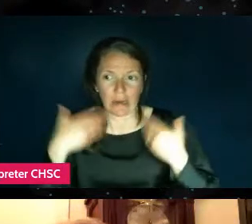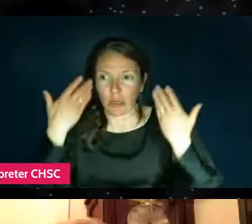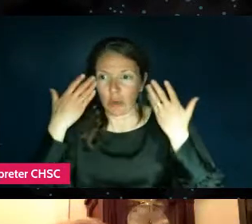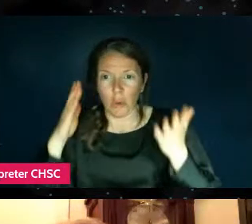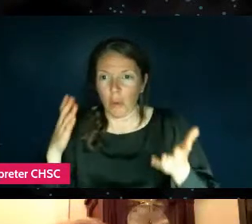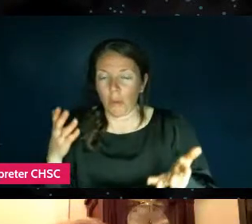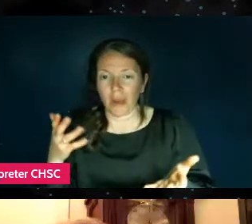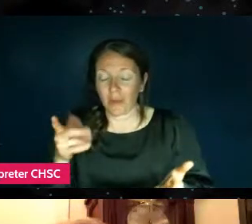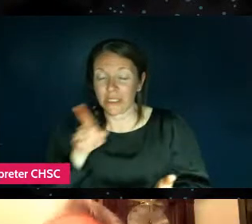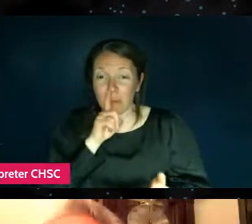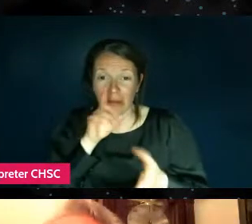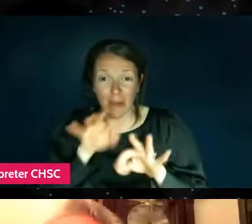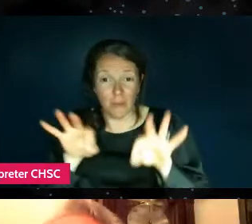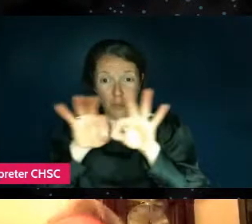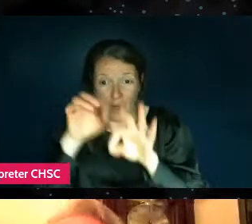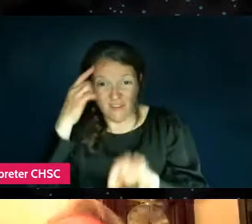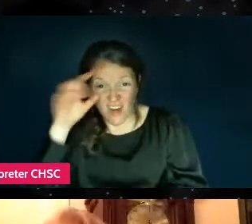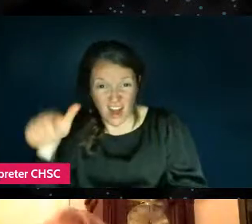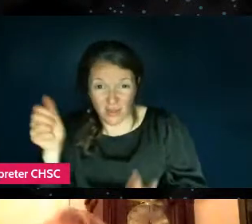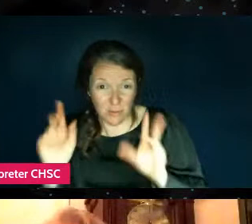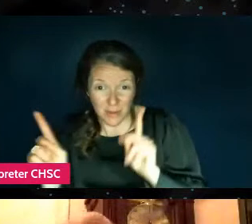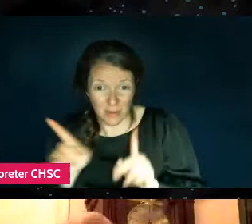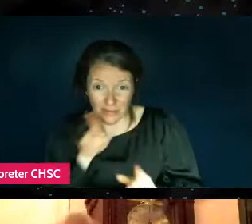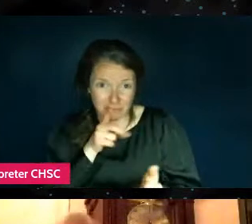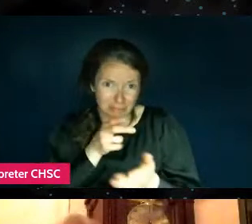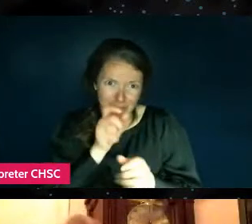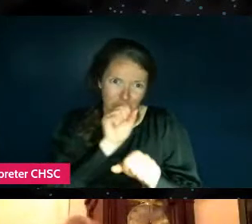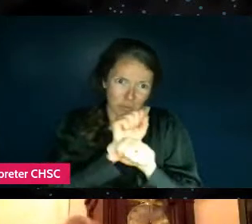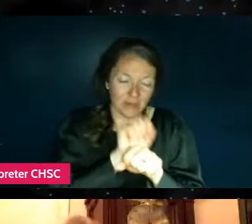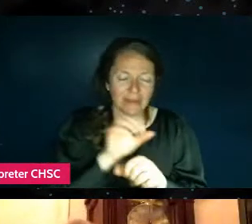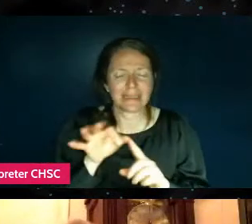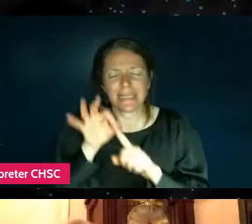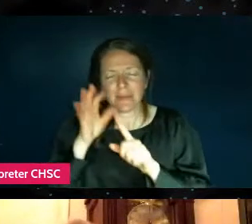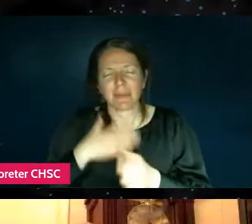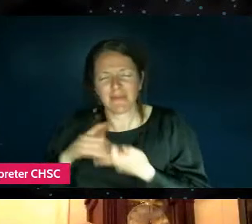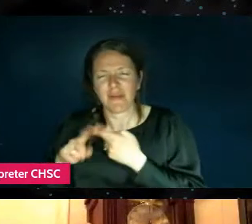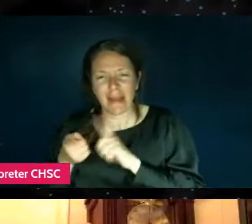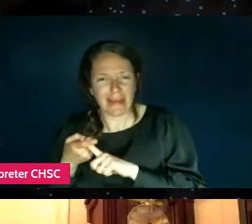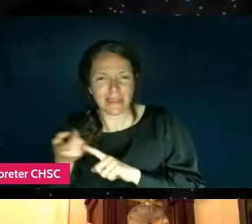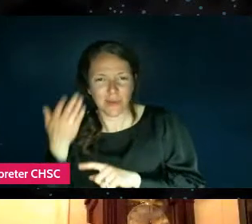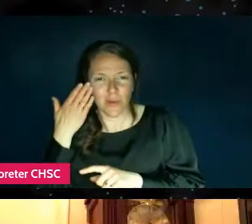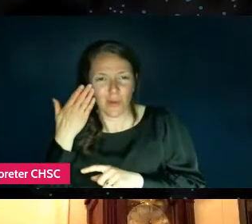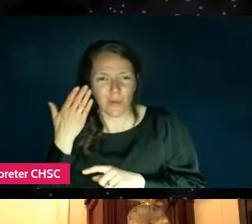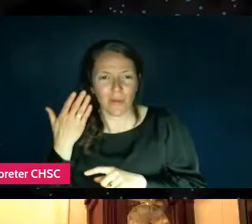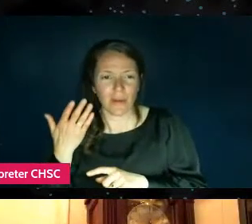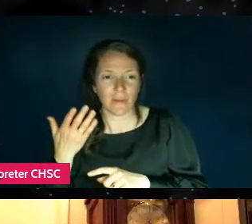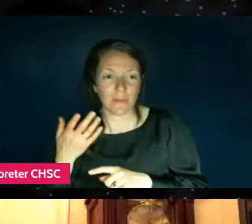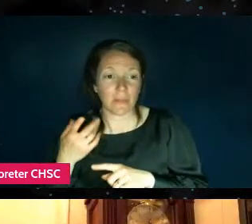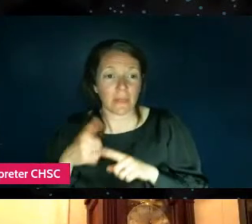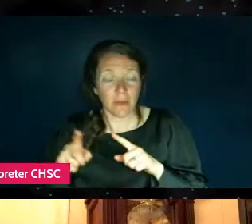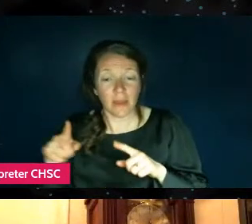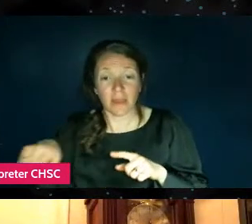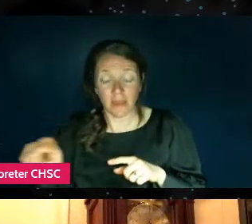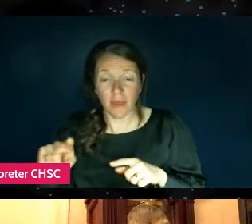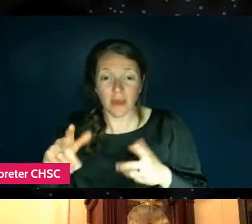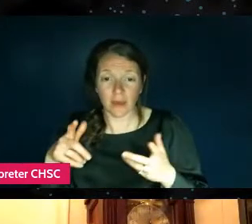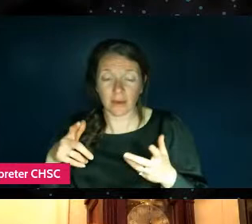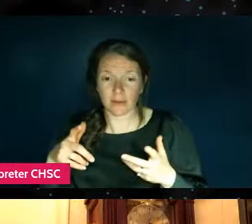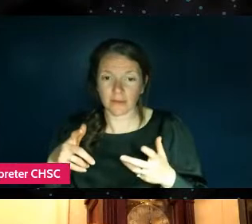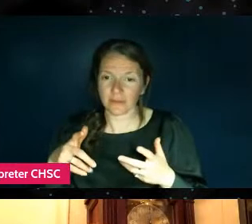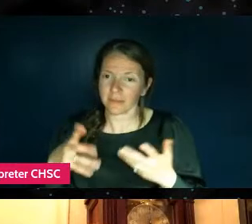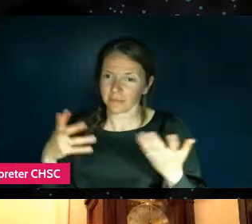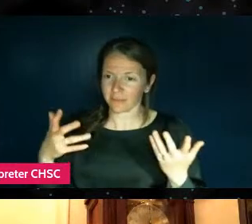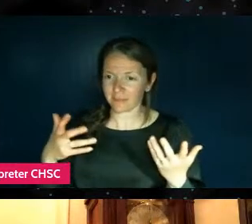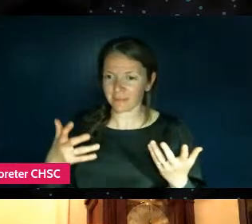that important to anybody else, truthfully, except maybe a few of my friends, you know. But, I mean, they made it monumental as far as